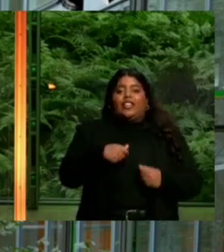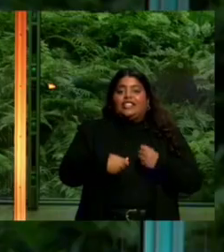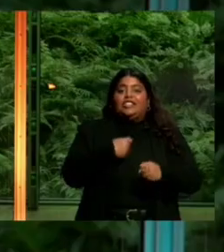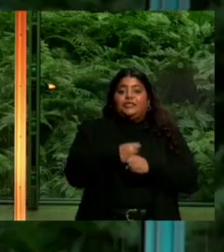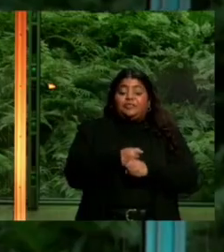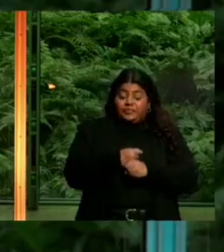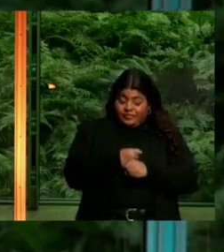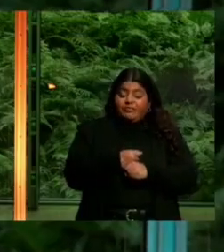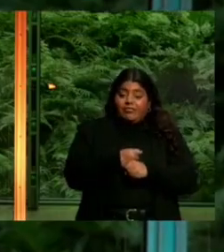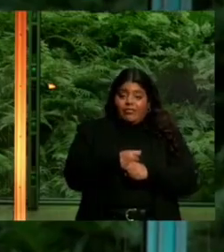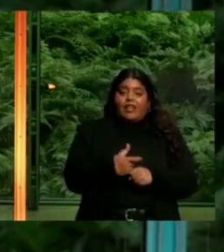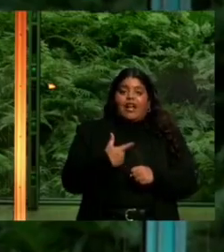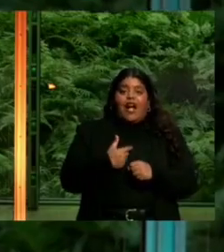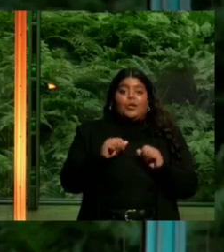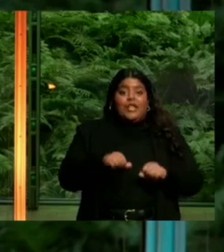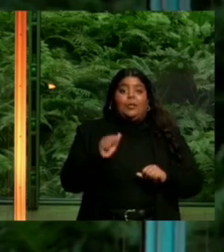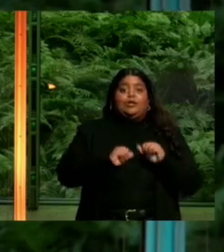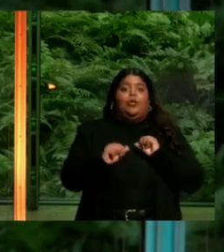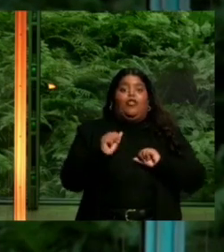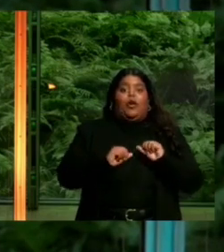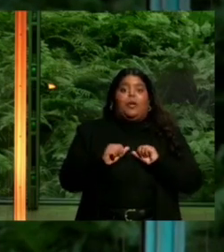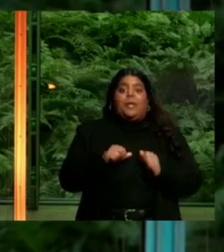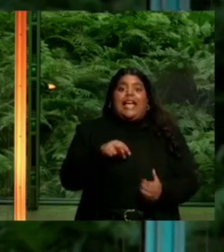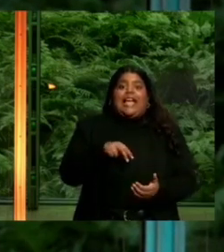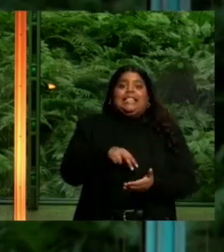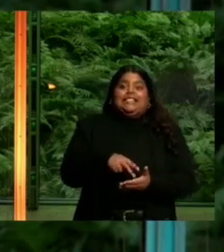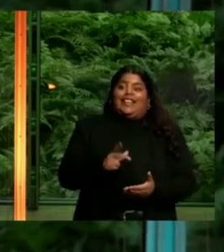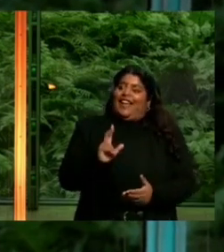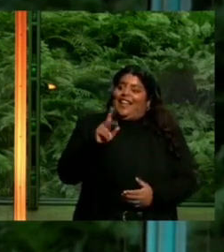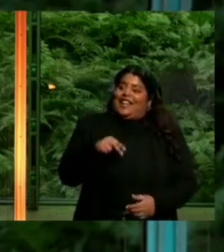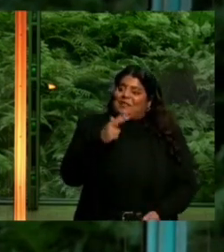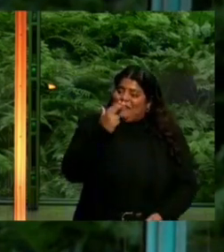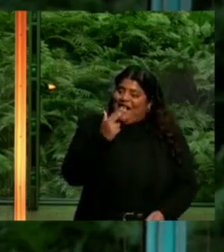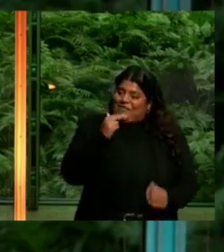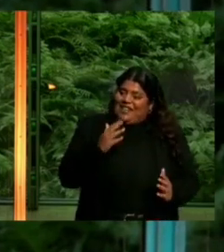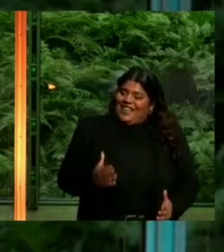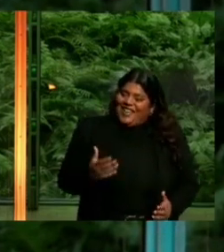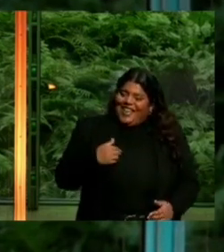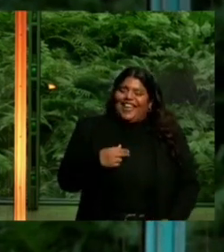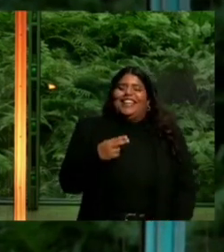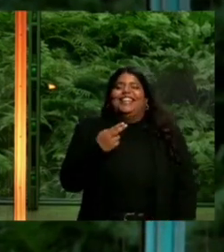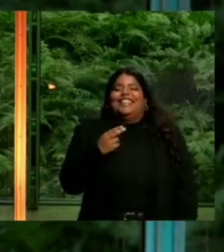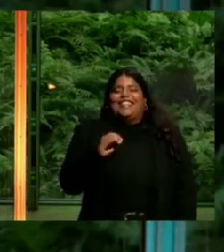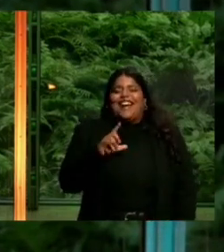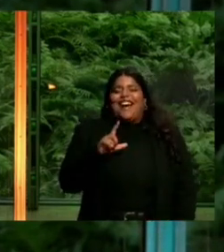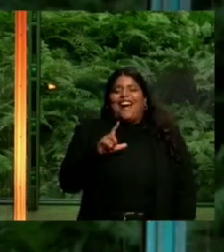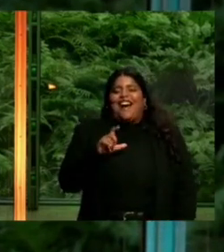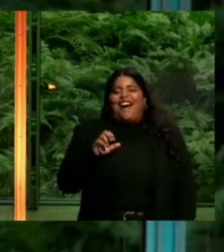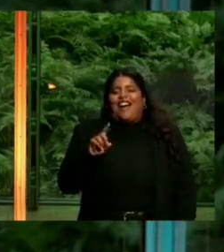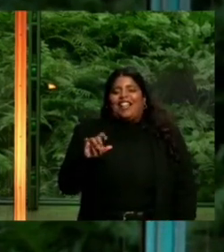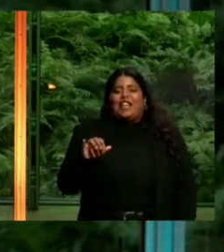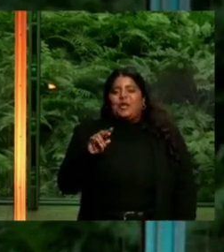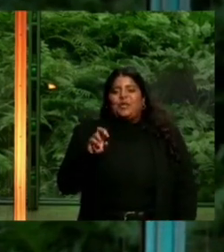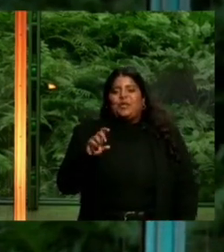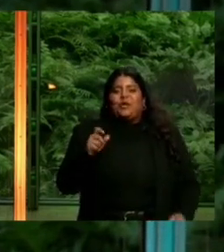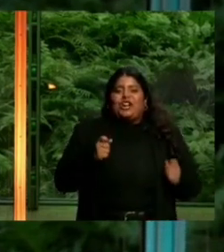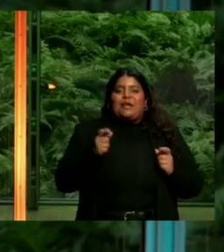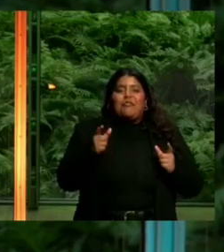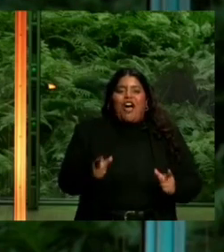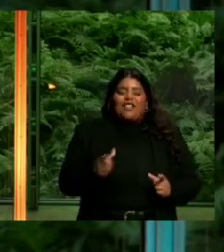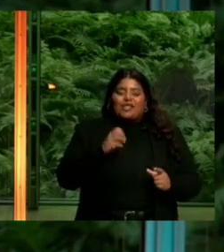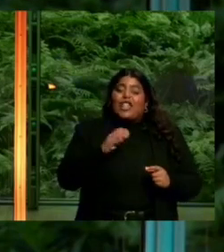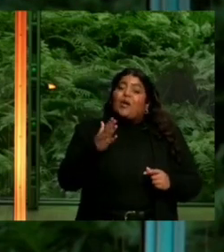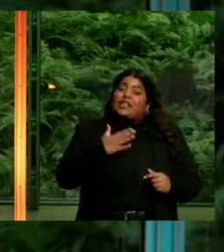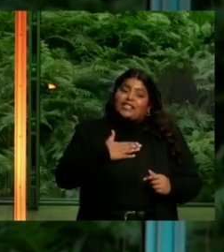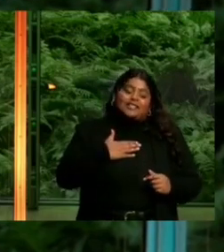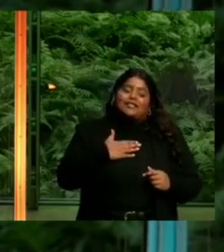year, I got to perform stand-up comedy at the Hollywood Improv, which was on my bucket list. So I'm so honored